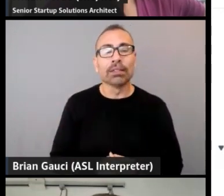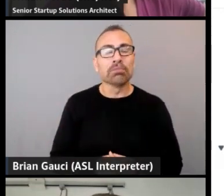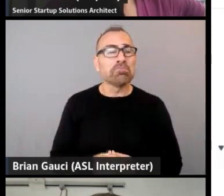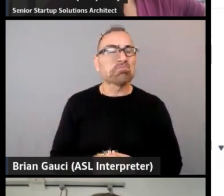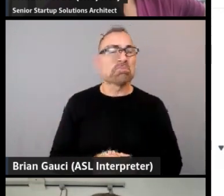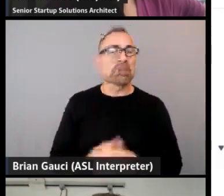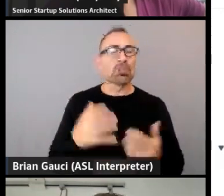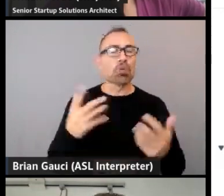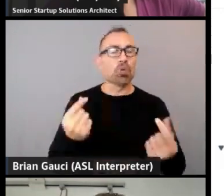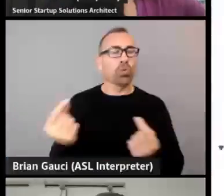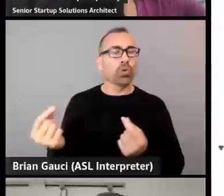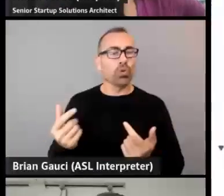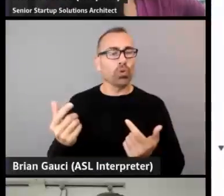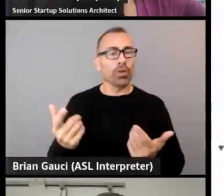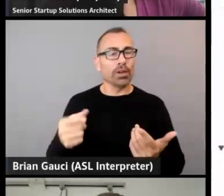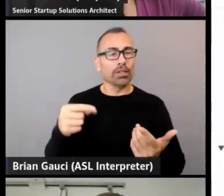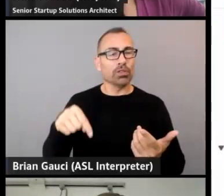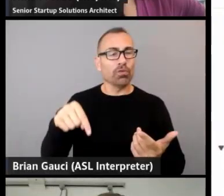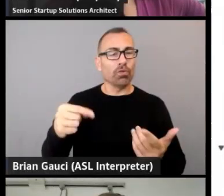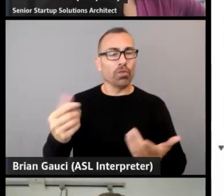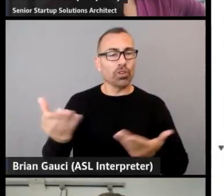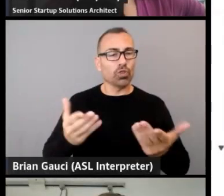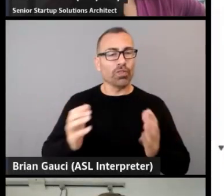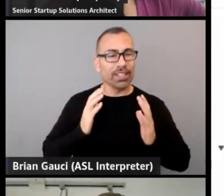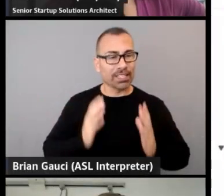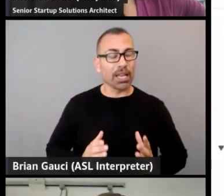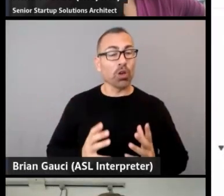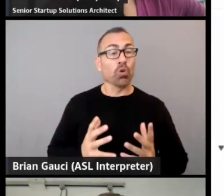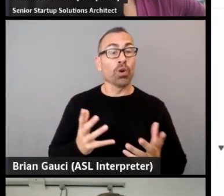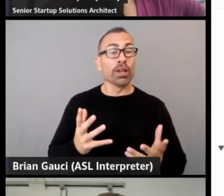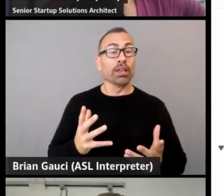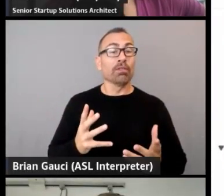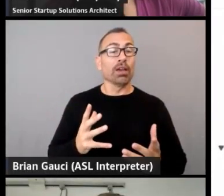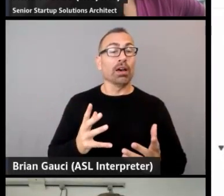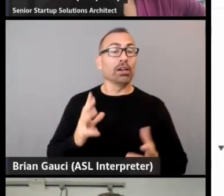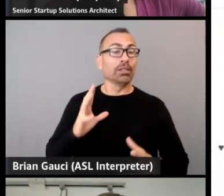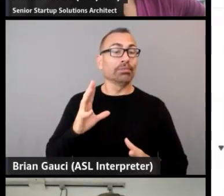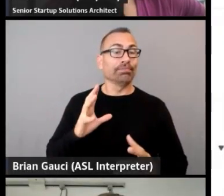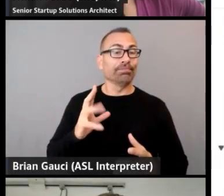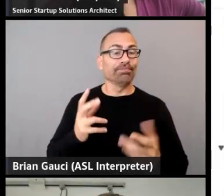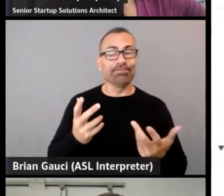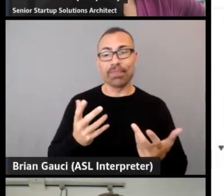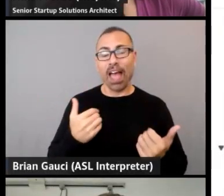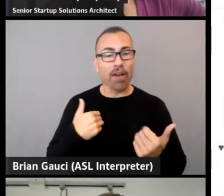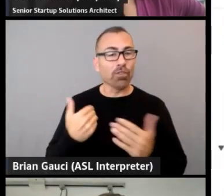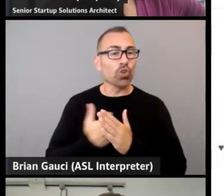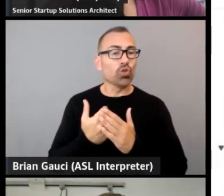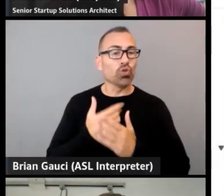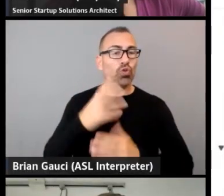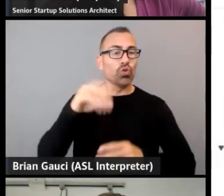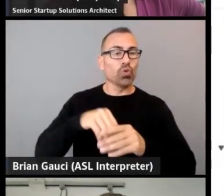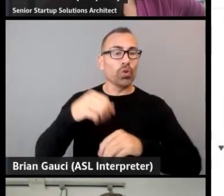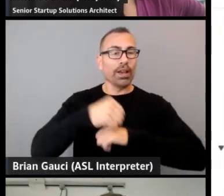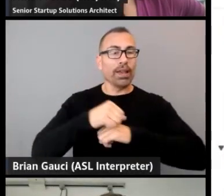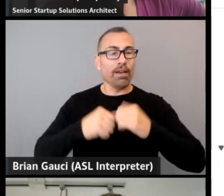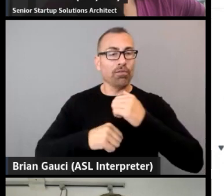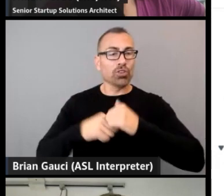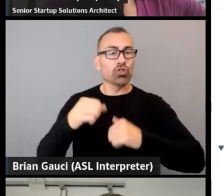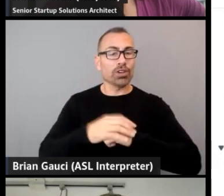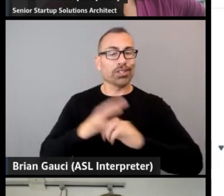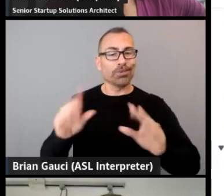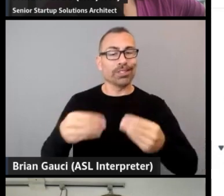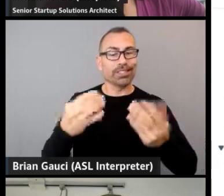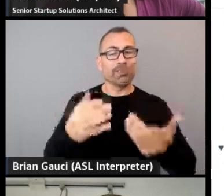we have actually invested in a new infrastructure, which gives you this instant on analytics application.